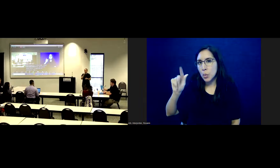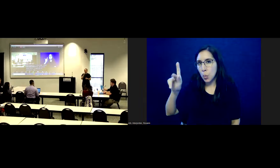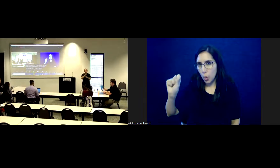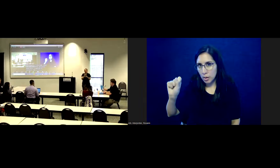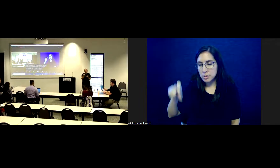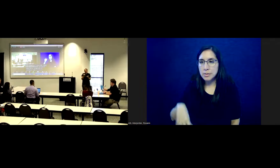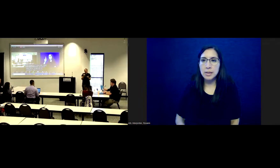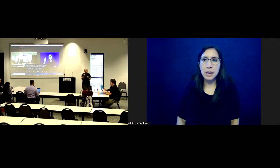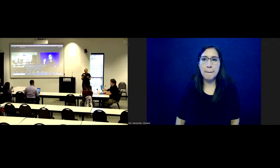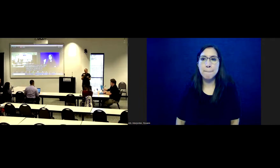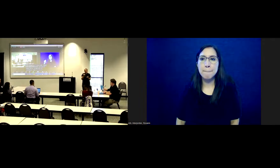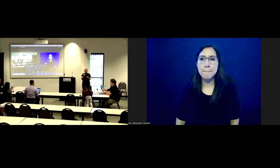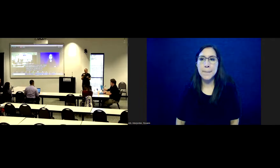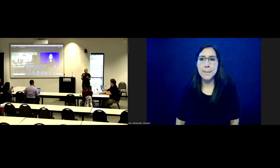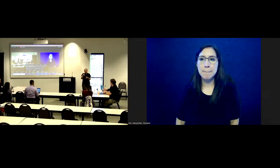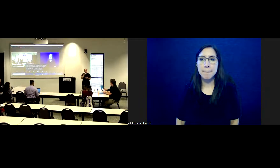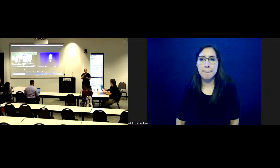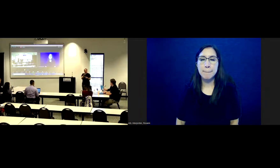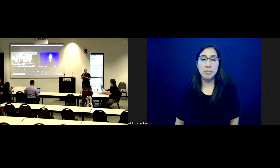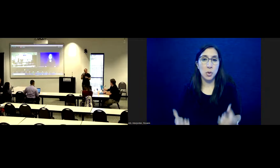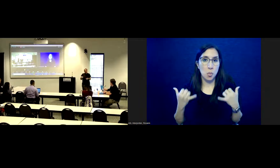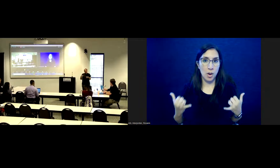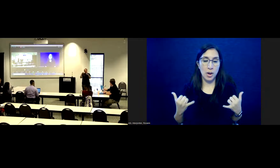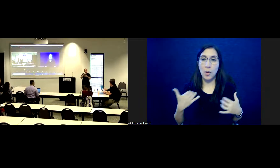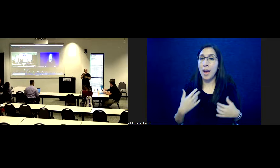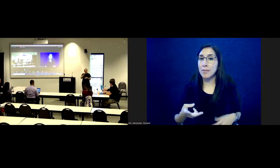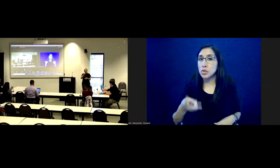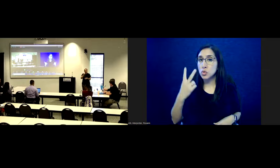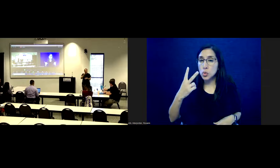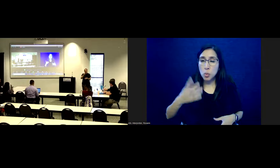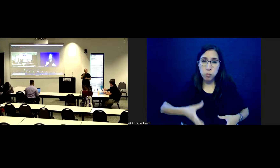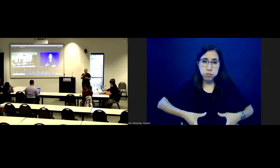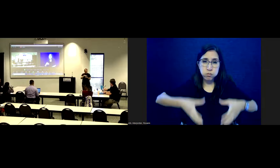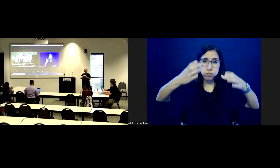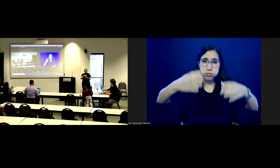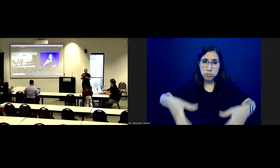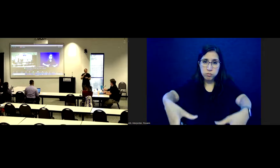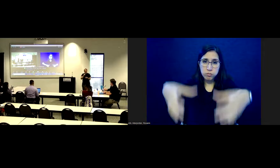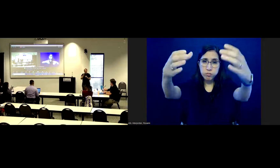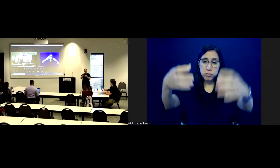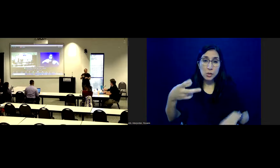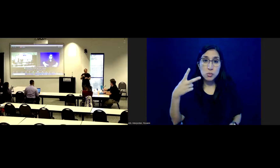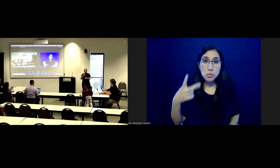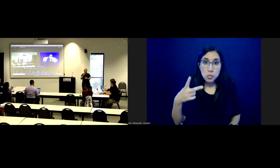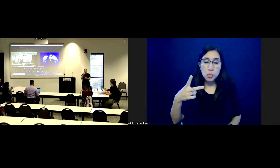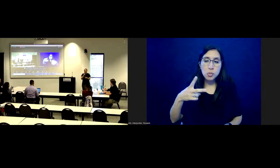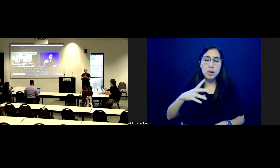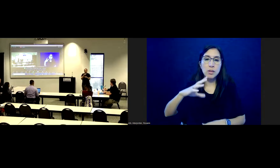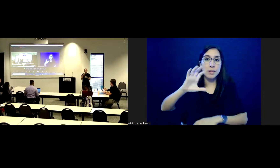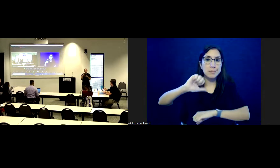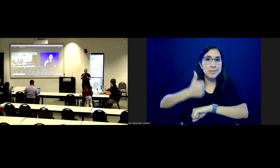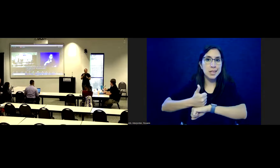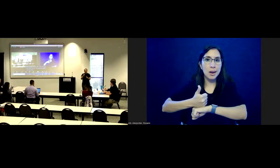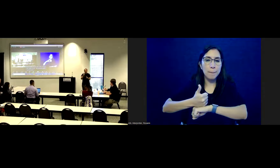Right now, there are 2 poles that are in the Montrose area. They've been installed in the right of way,